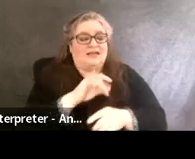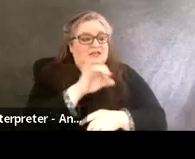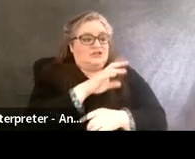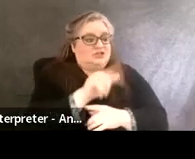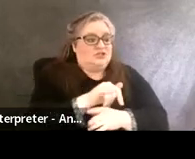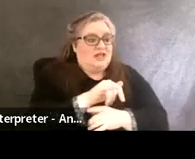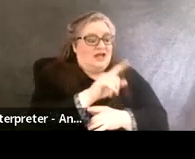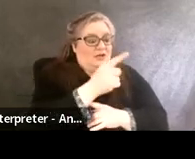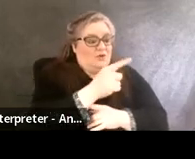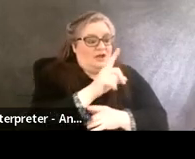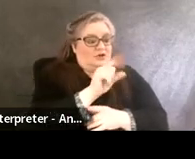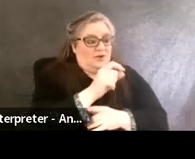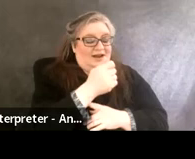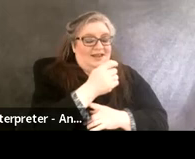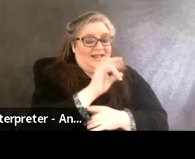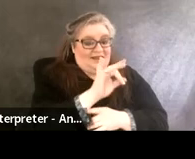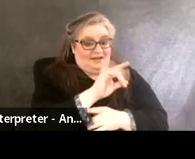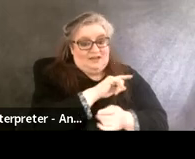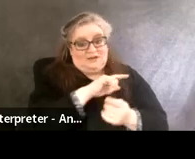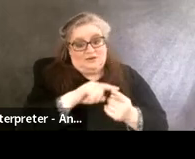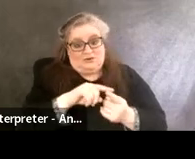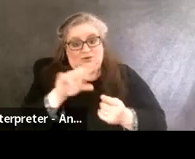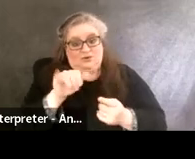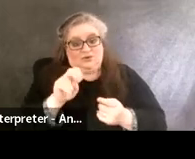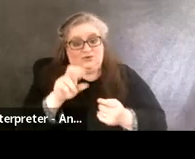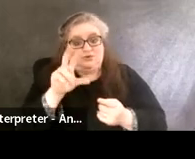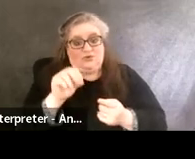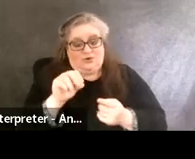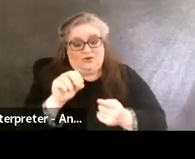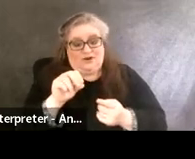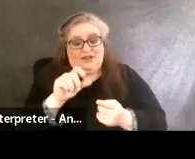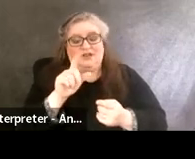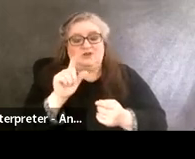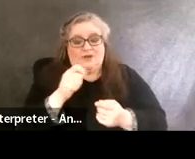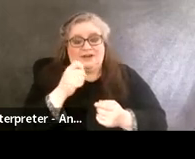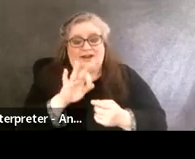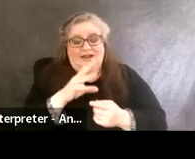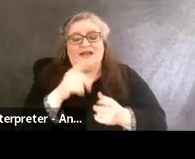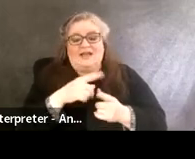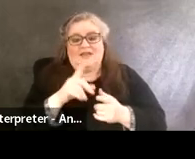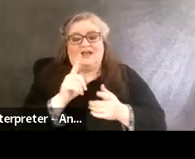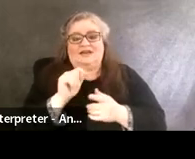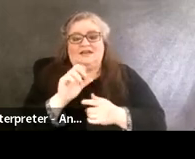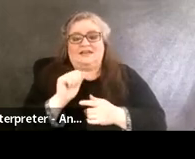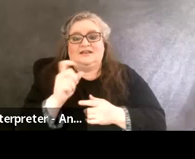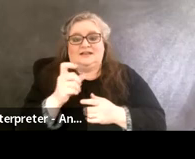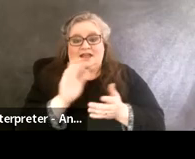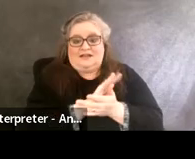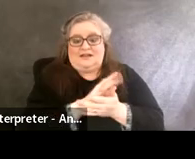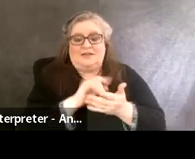1, 2018 to June 30, 2019. And then it would be the tax document that would